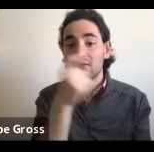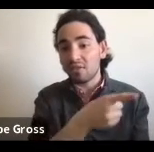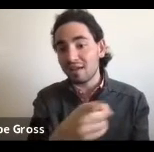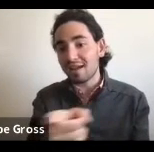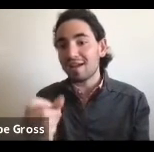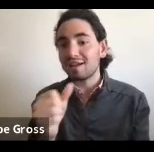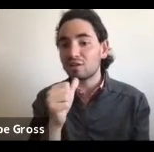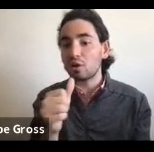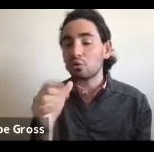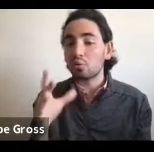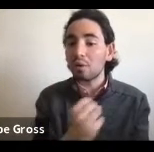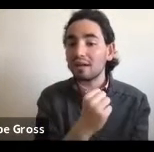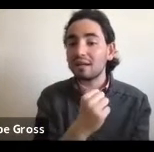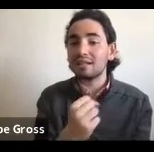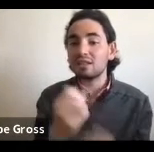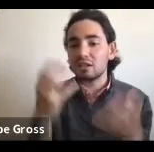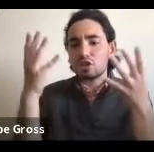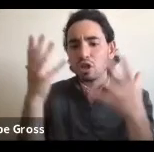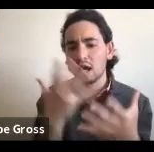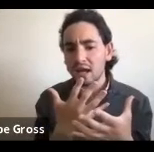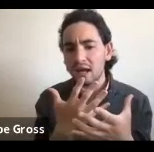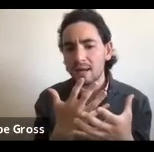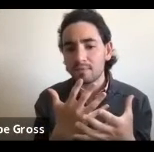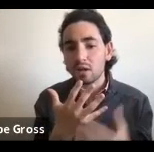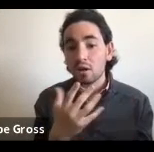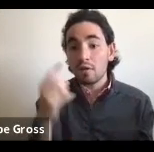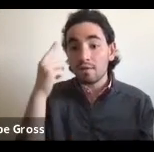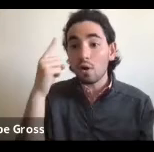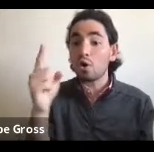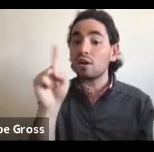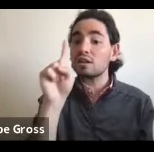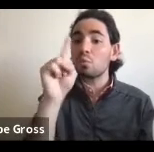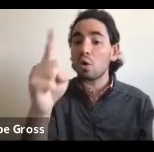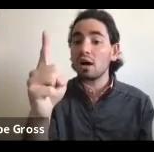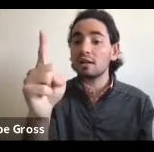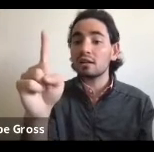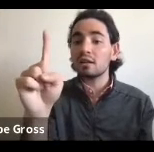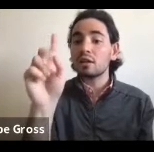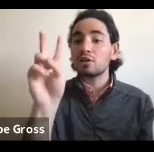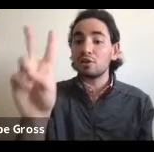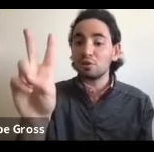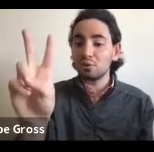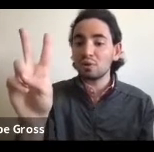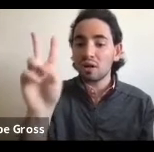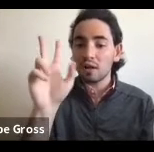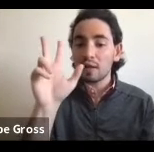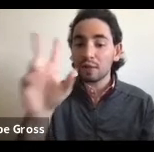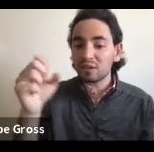home team. If they don't win, it's a shame. For it's